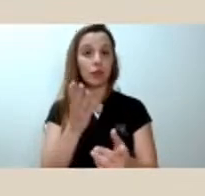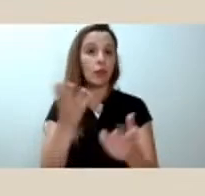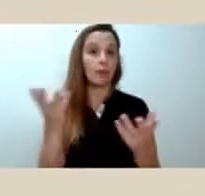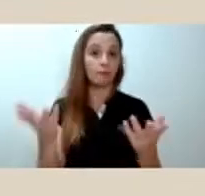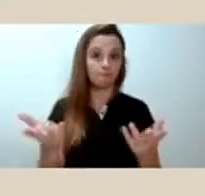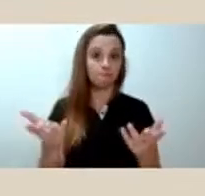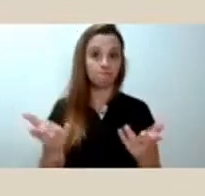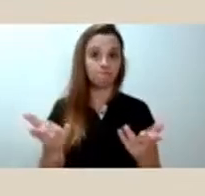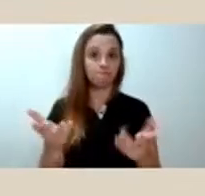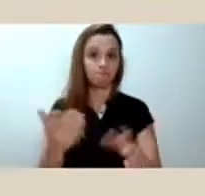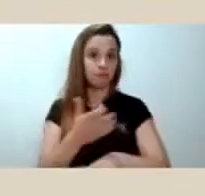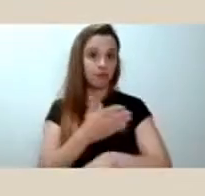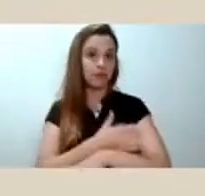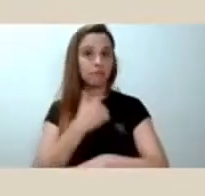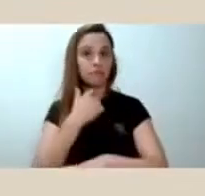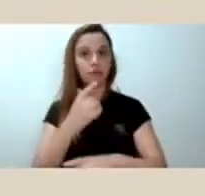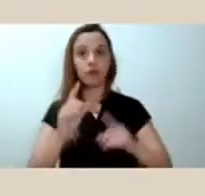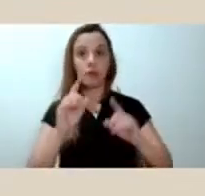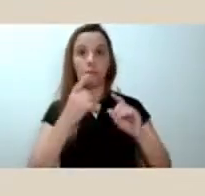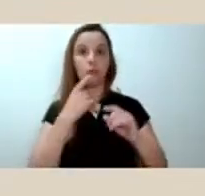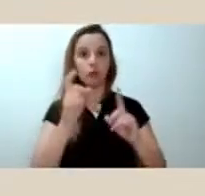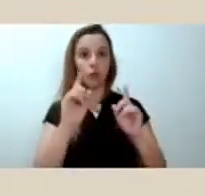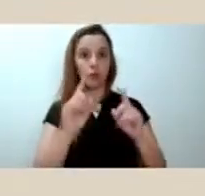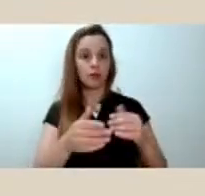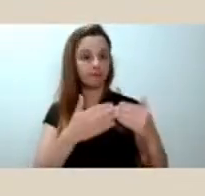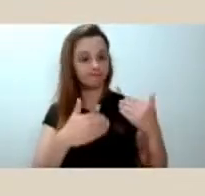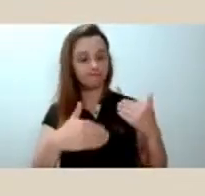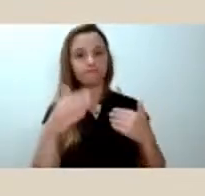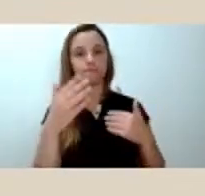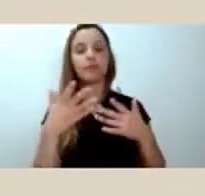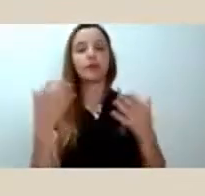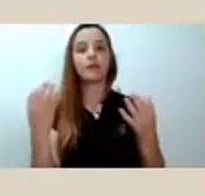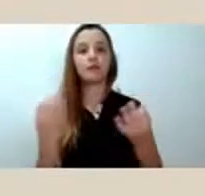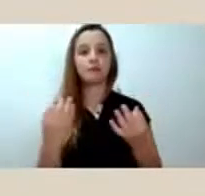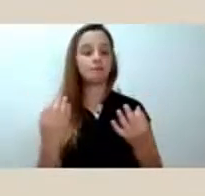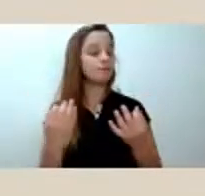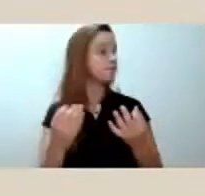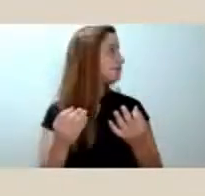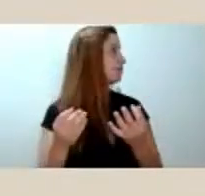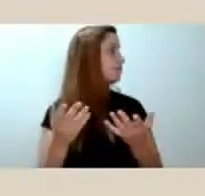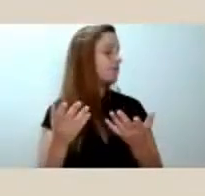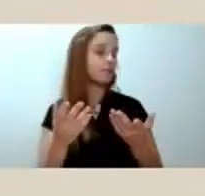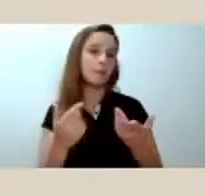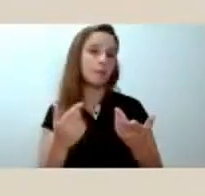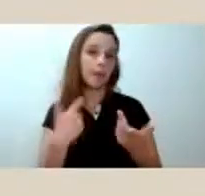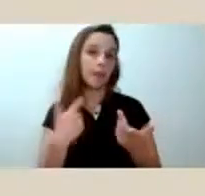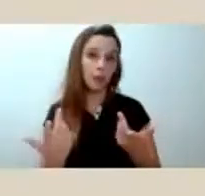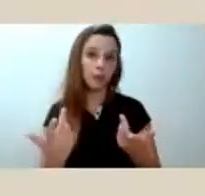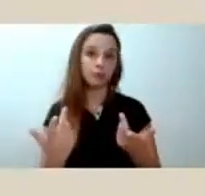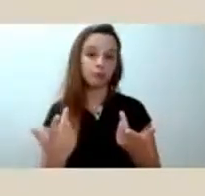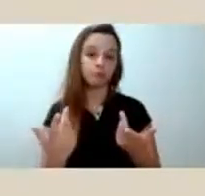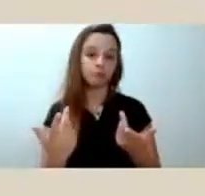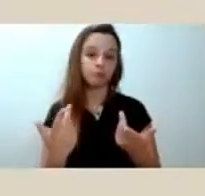como pontapé de saída, o que eu fiquei